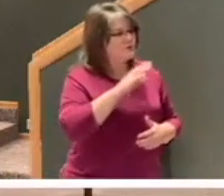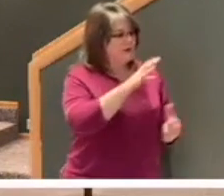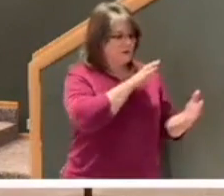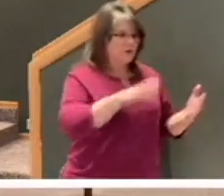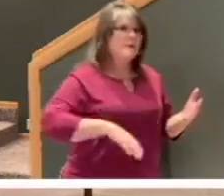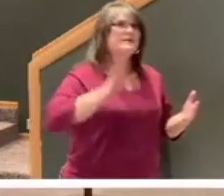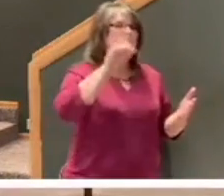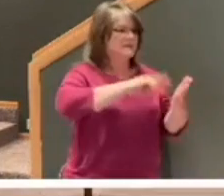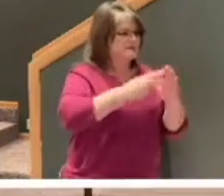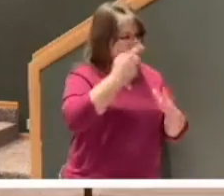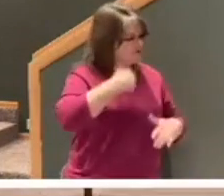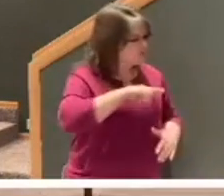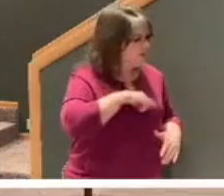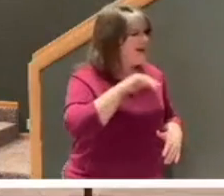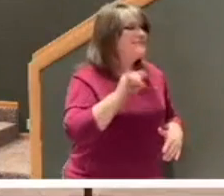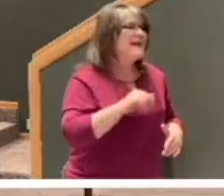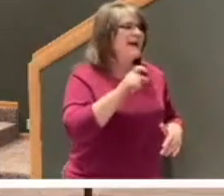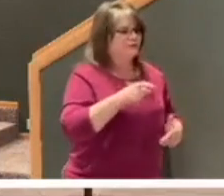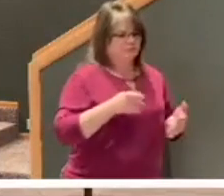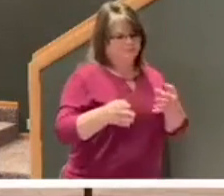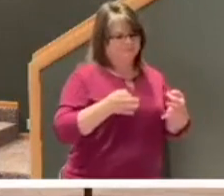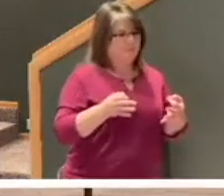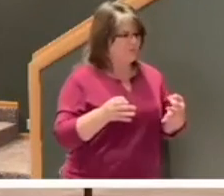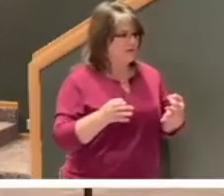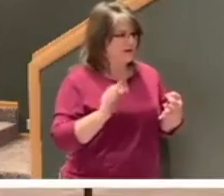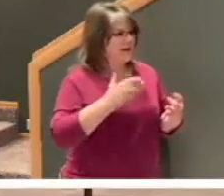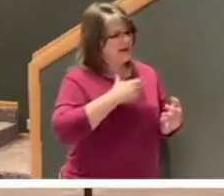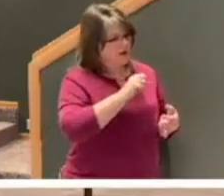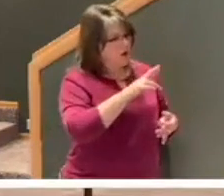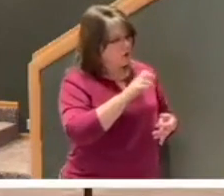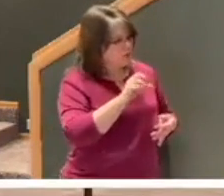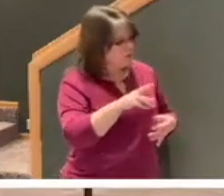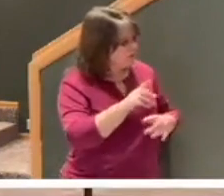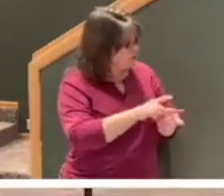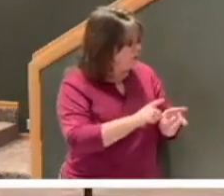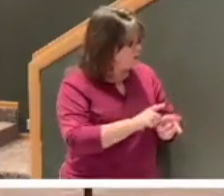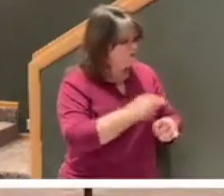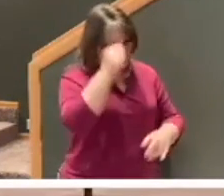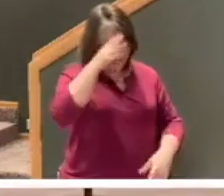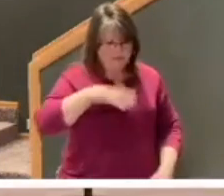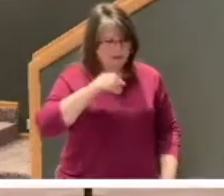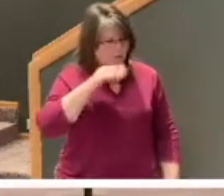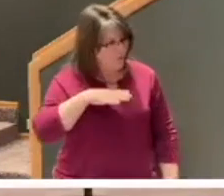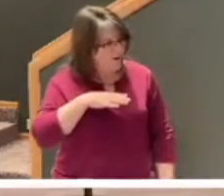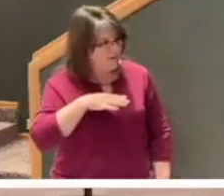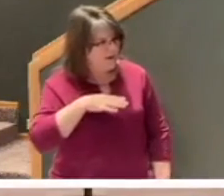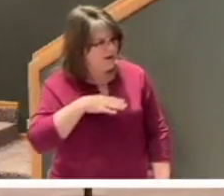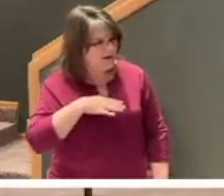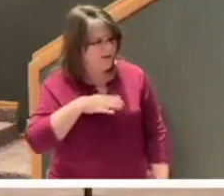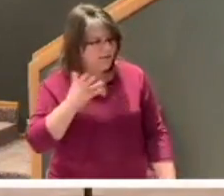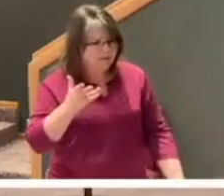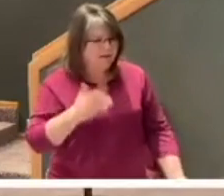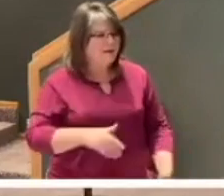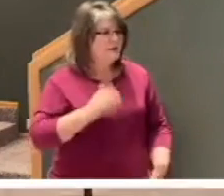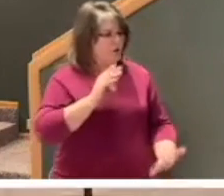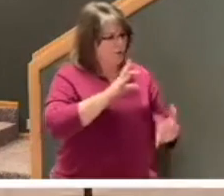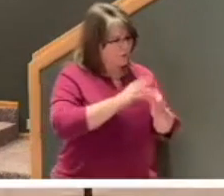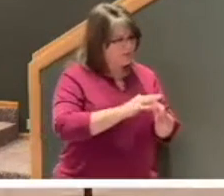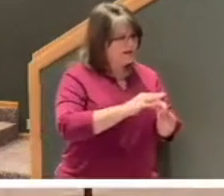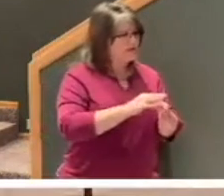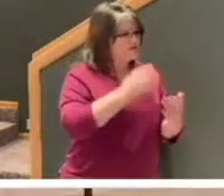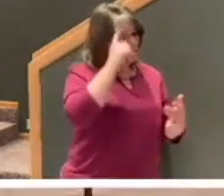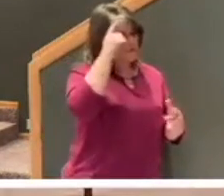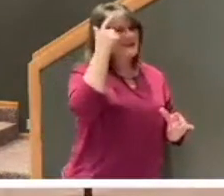His purpose for us. That should define even our career, men or women. It should define that our relationship with,